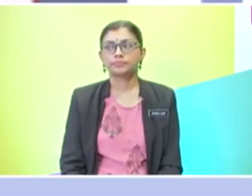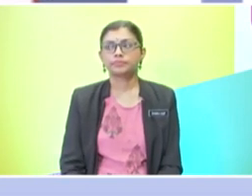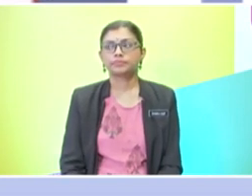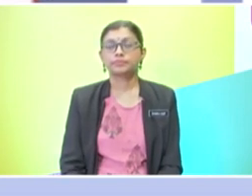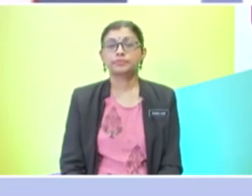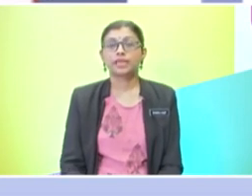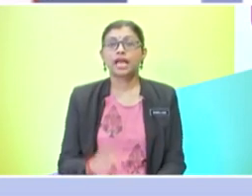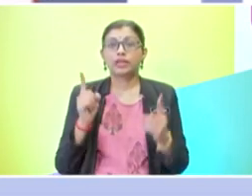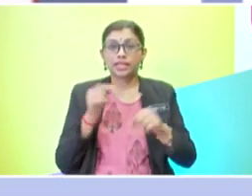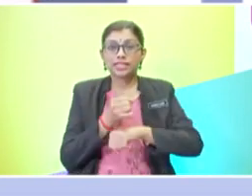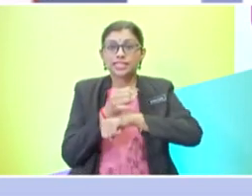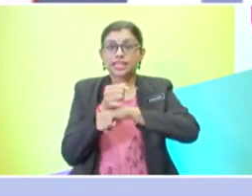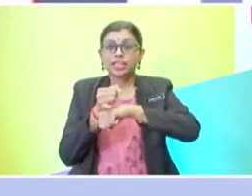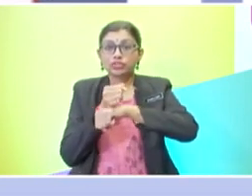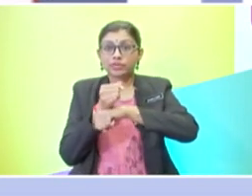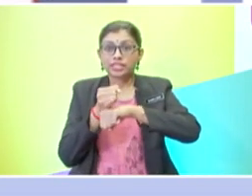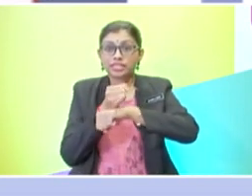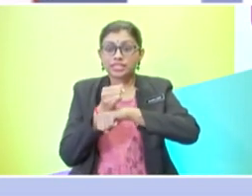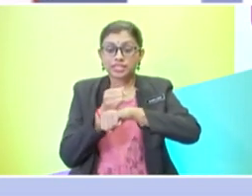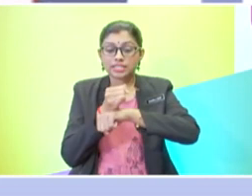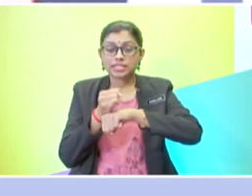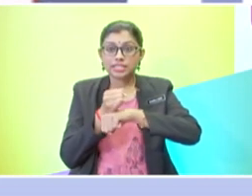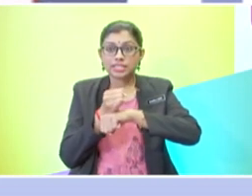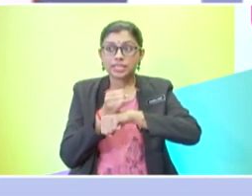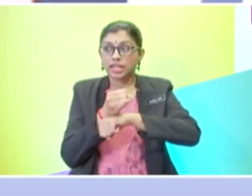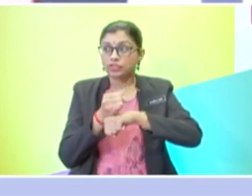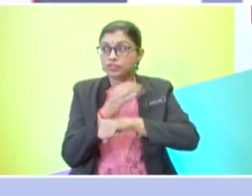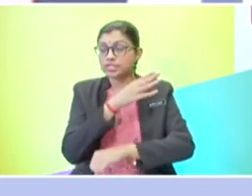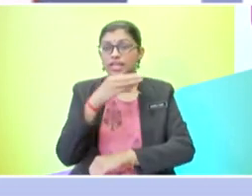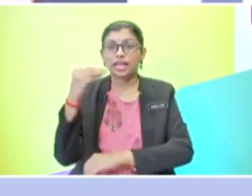Next, what is interest? And what is dividend?